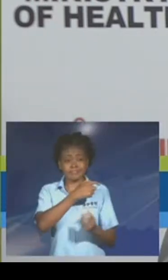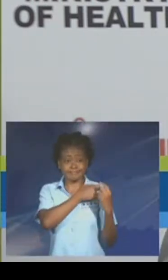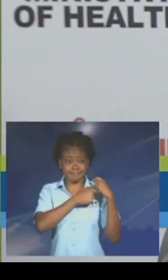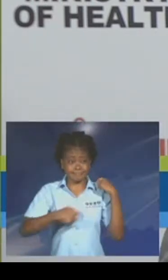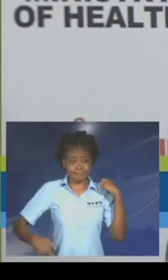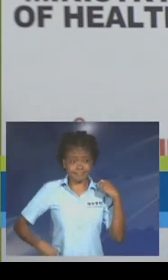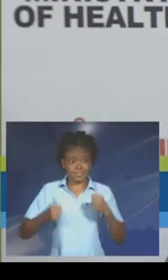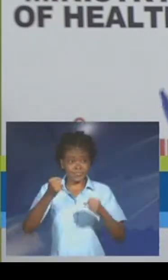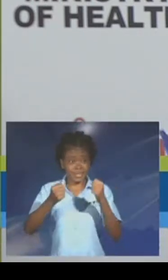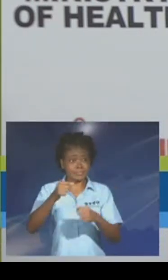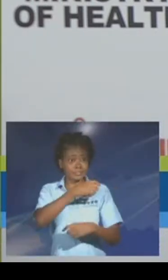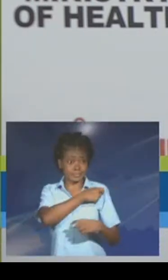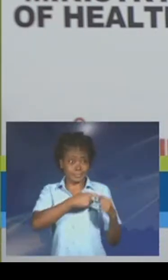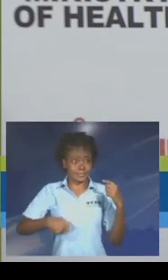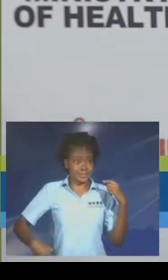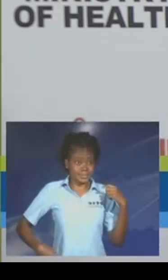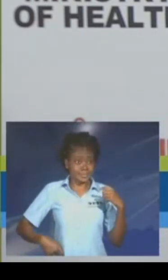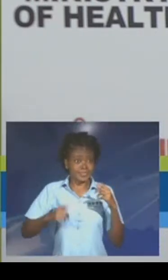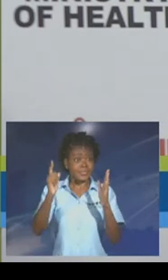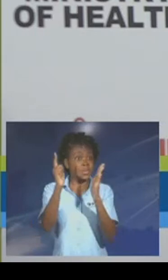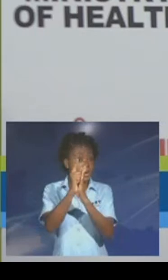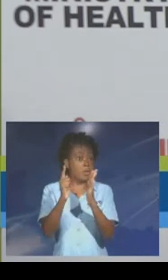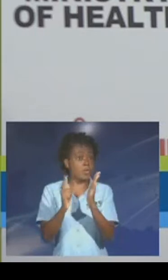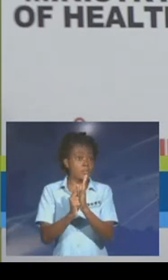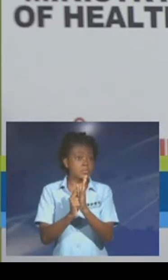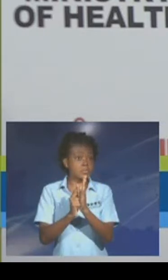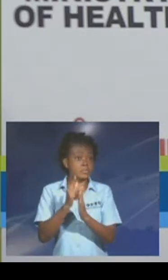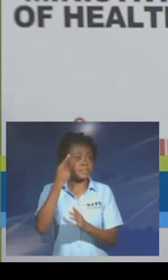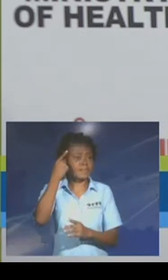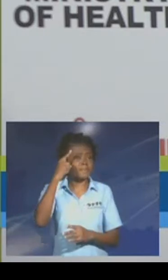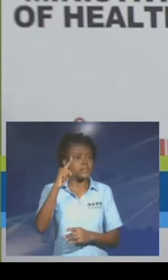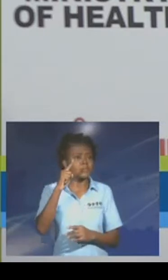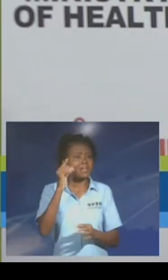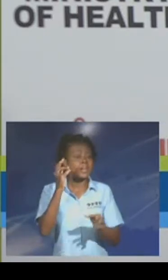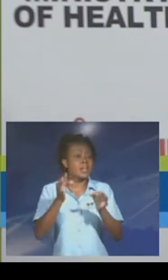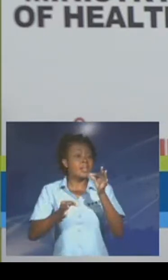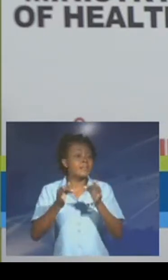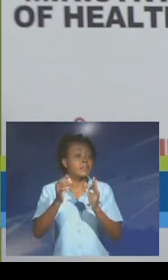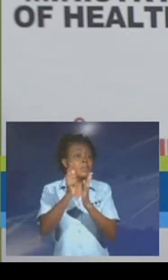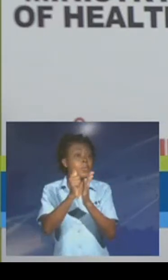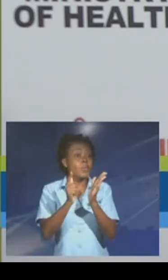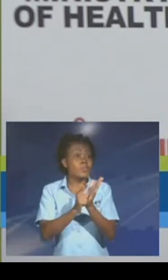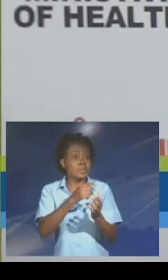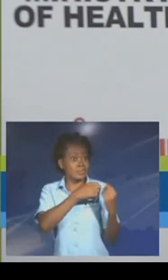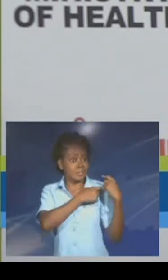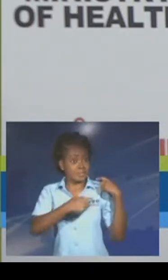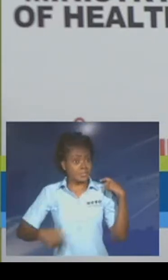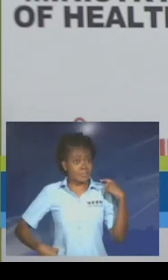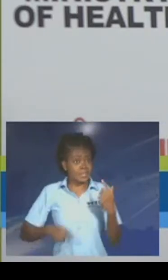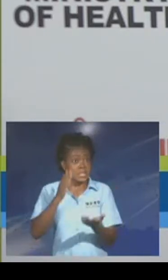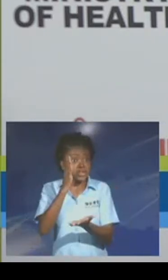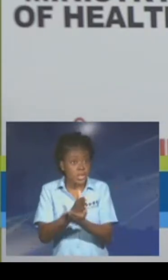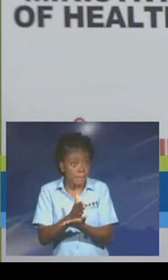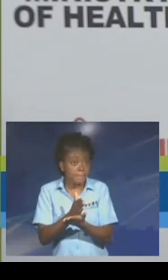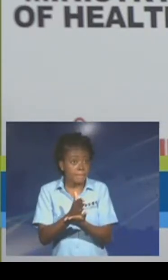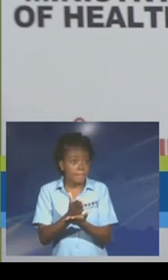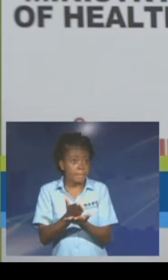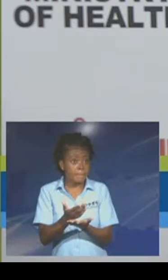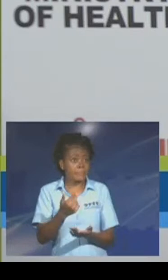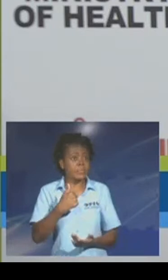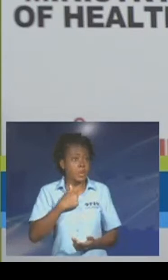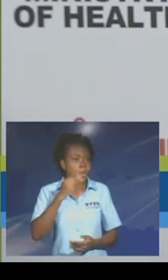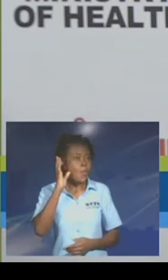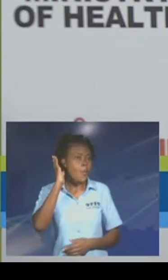for seatbelts, for some reason, and it's not going to happen, was ditched tomorrow, I will still wear my seatbelt. It's my